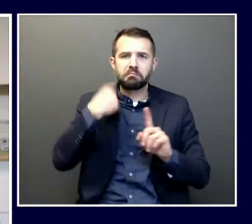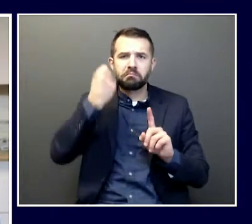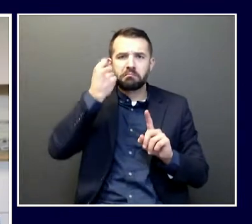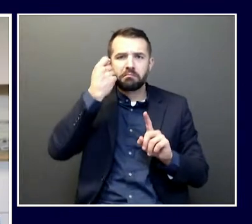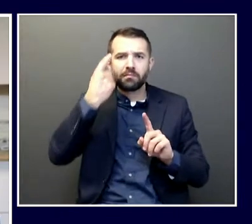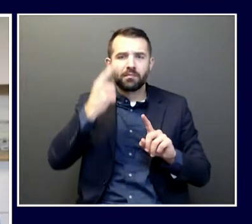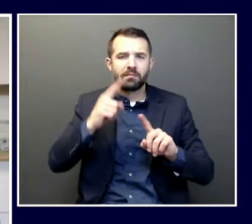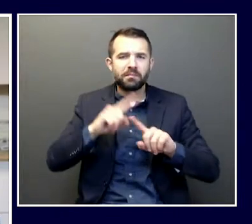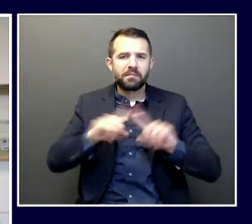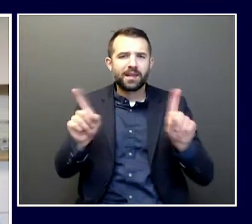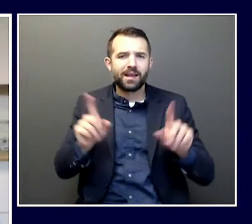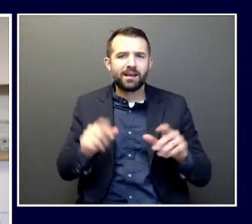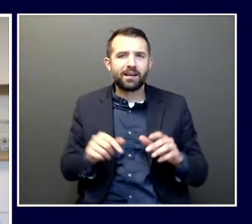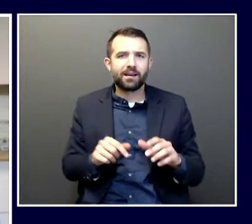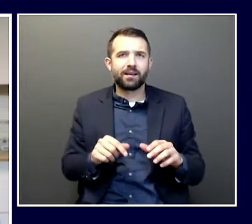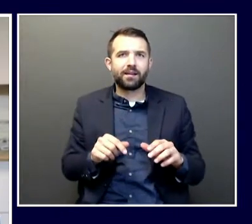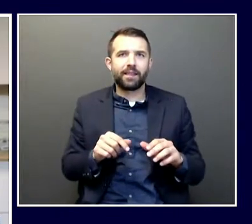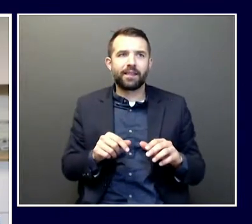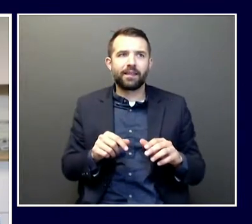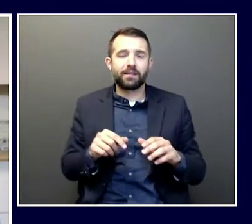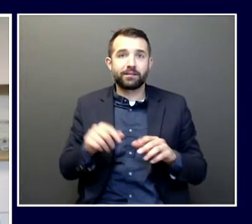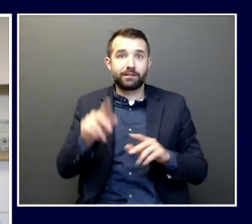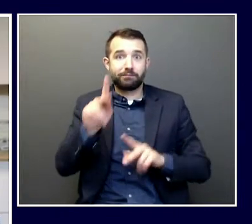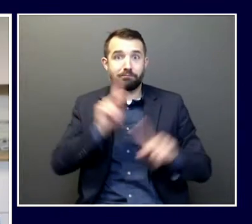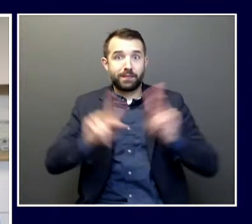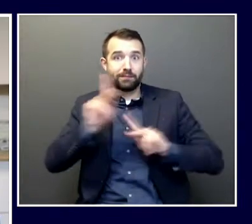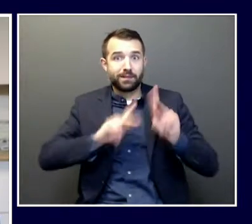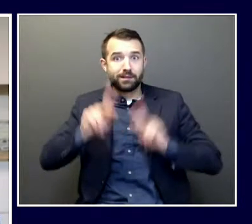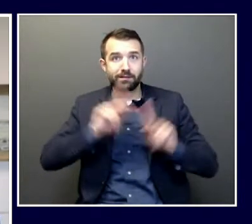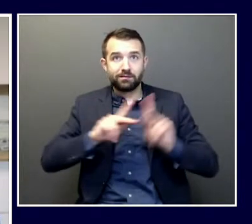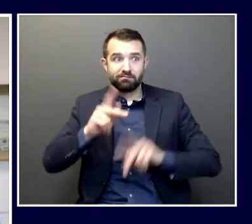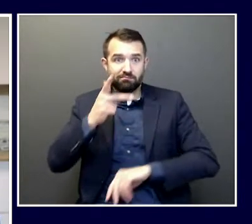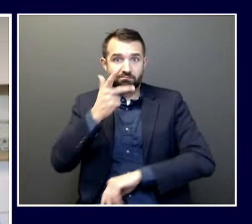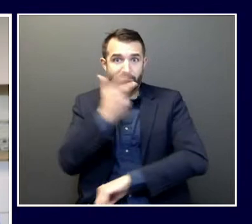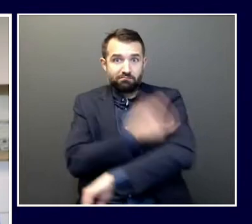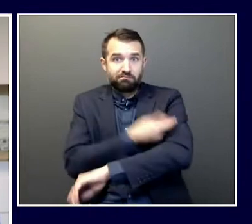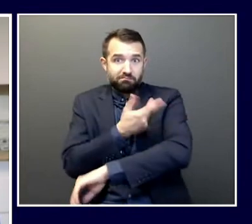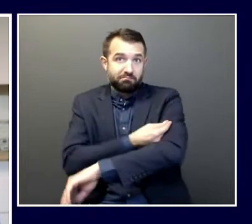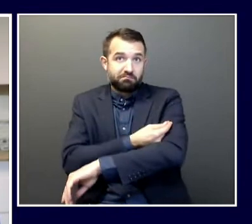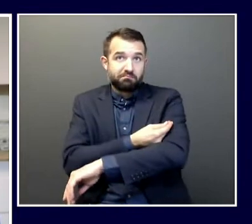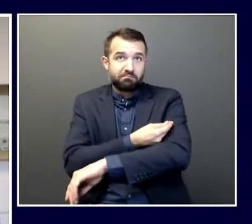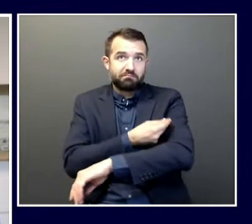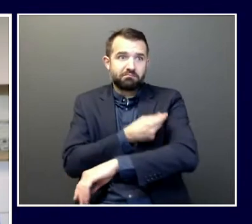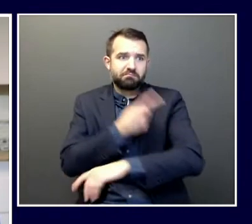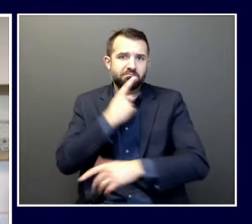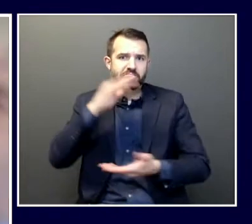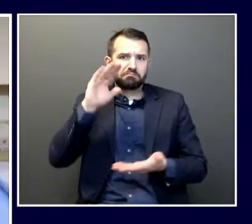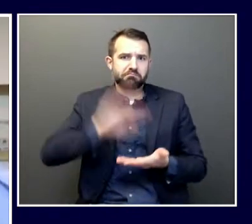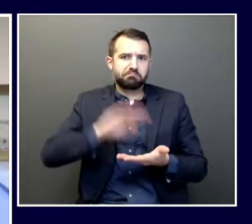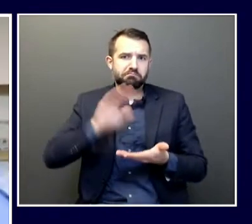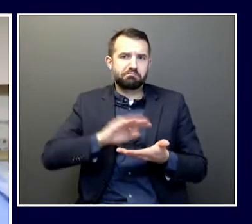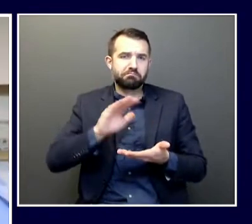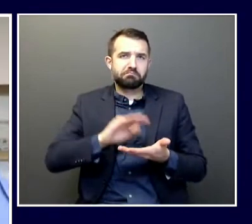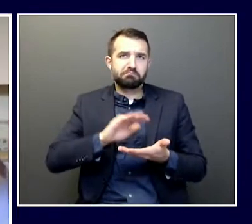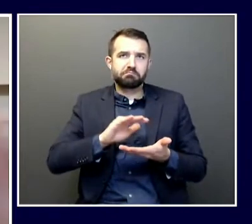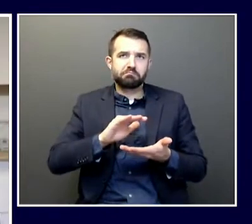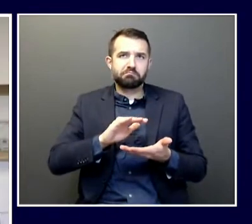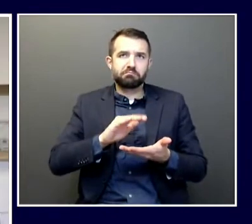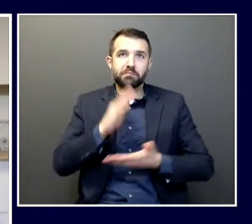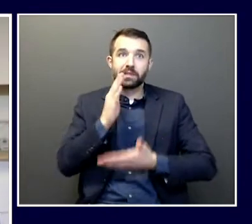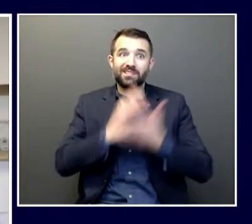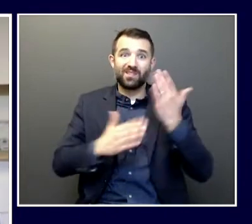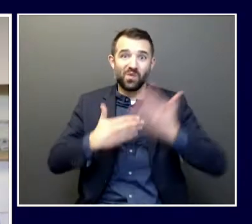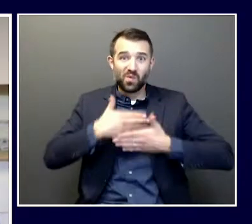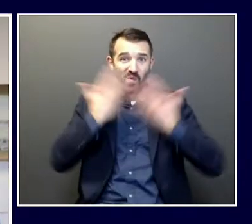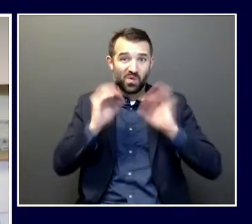get vaccinated are pointing at breakthrough cases as a reason to not bother. What do you say to those people? Yeah, also,